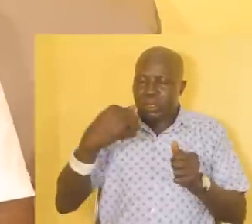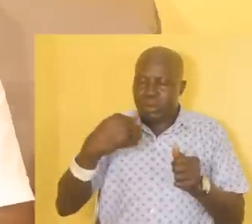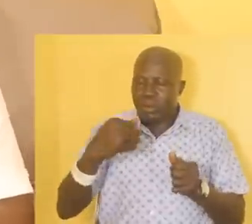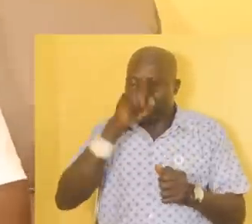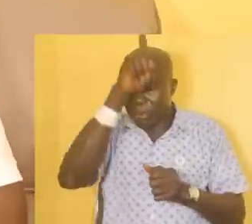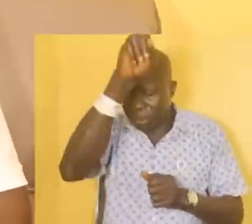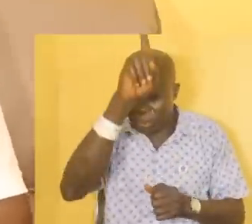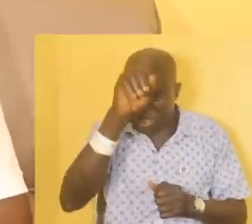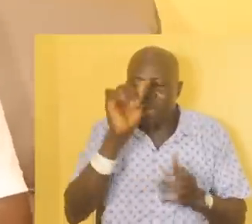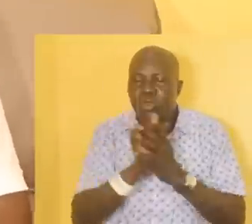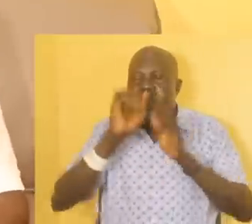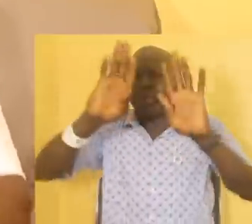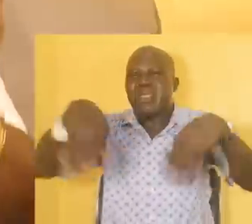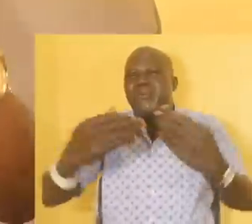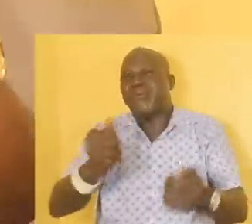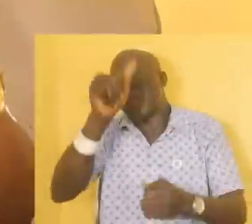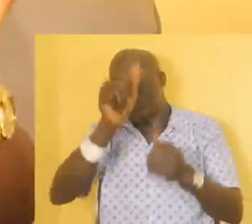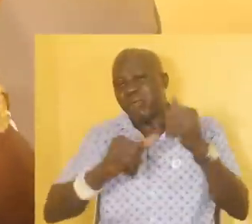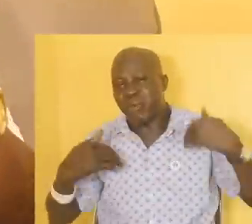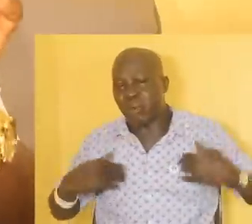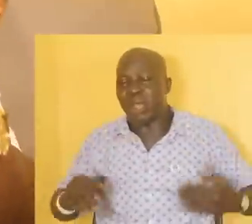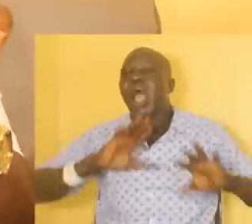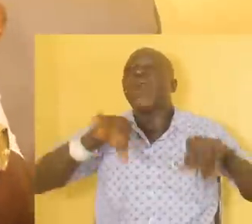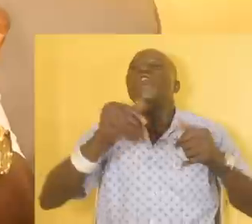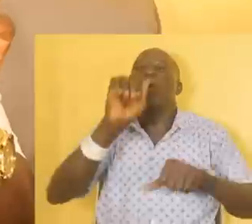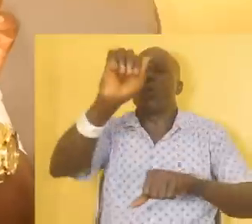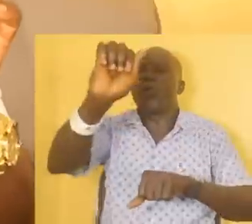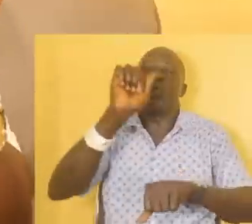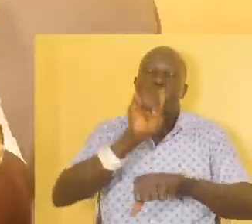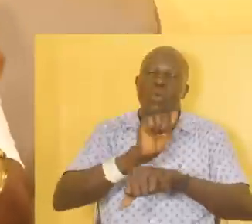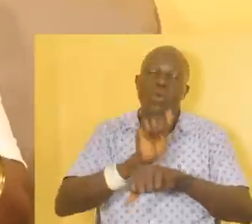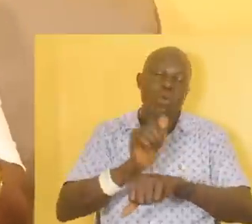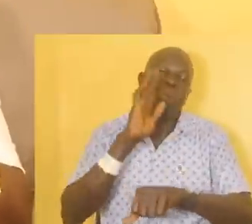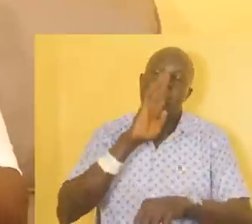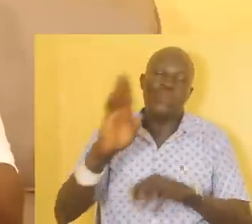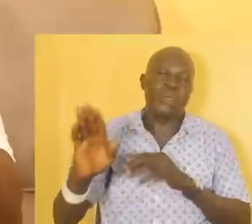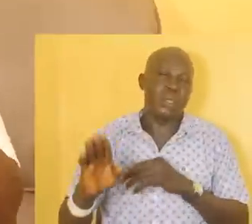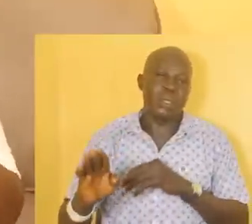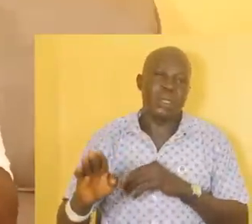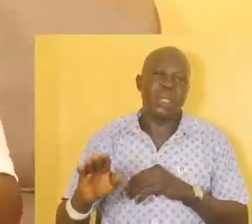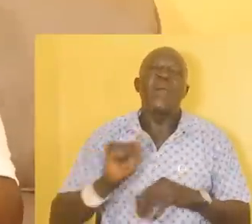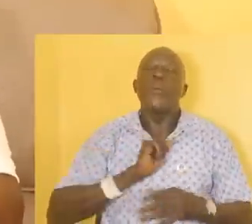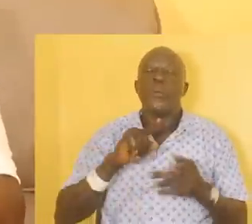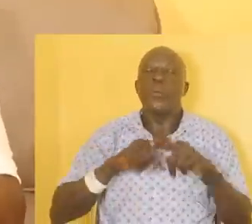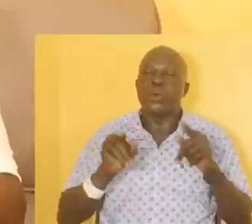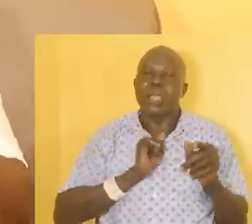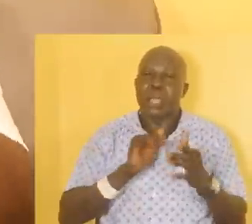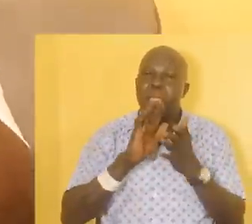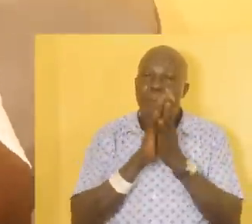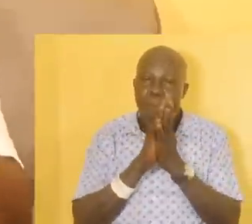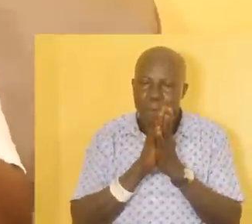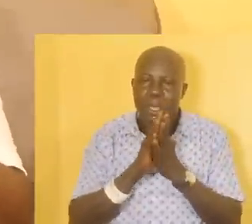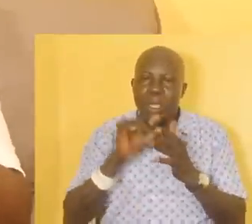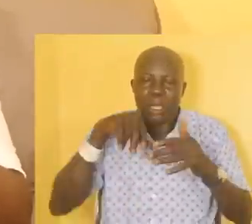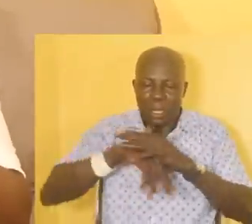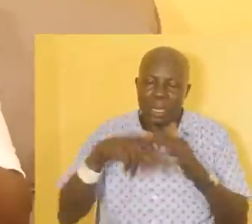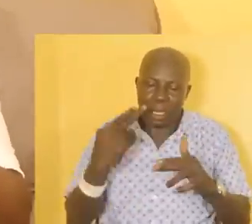for everybody, it is to everybody. Get me said, as the work of the Lord. Why pray? In the name